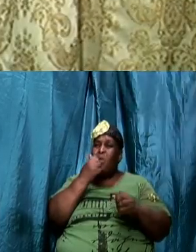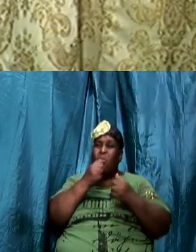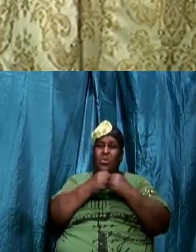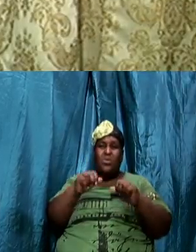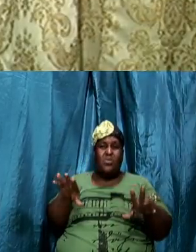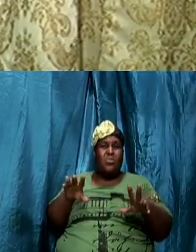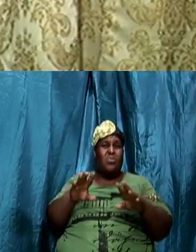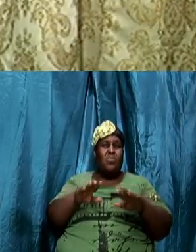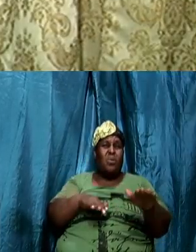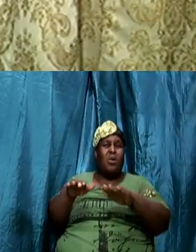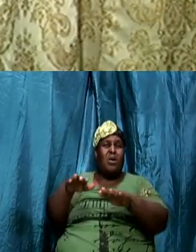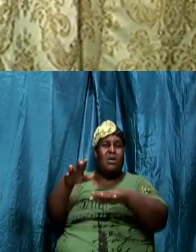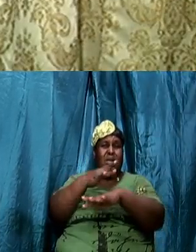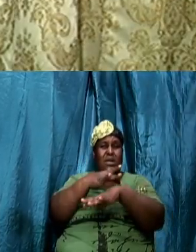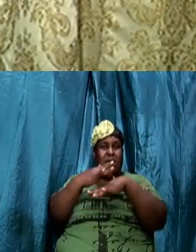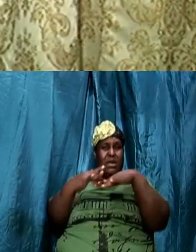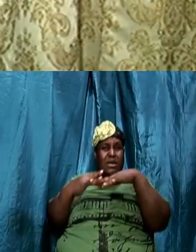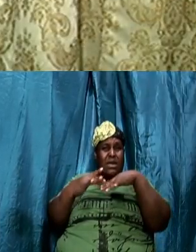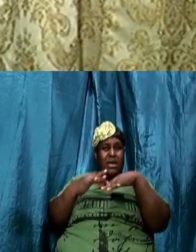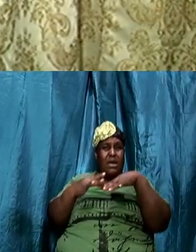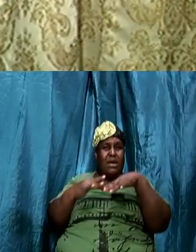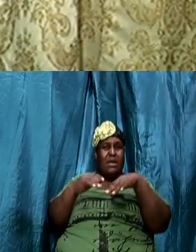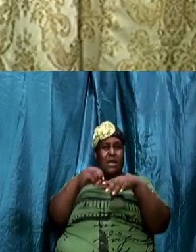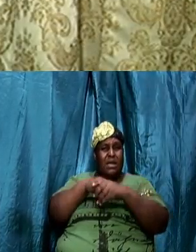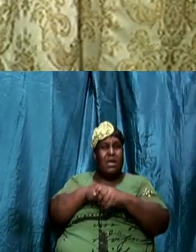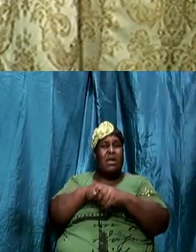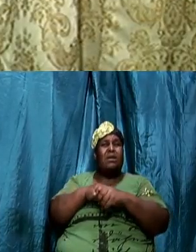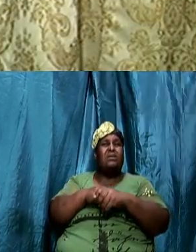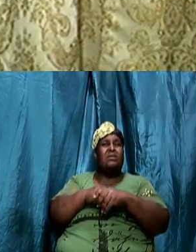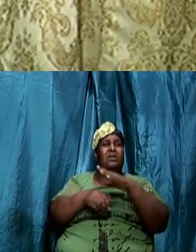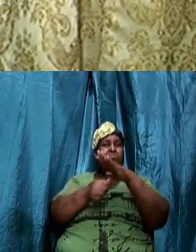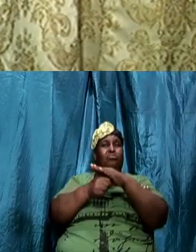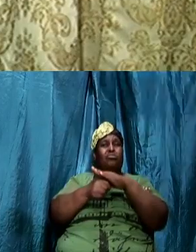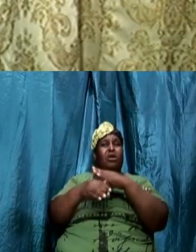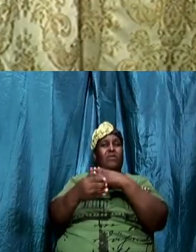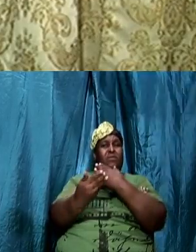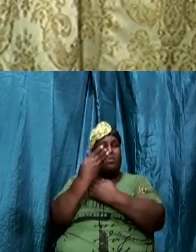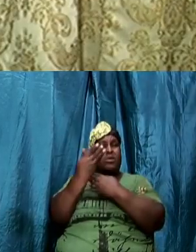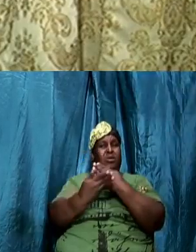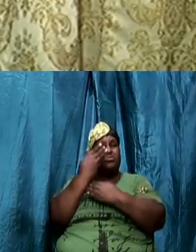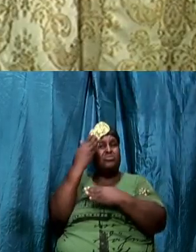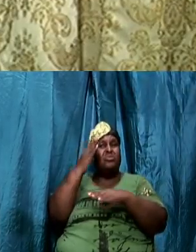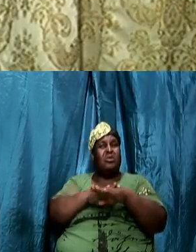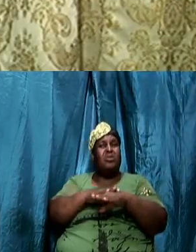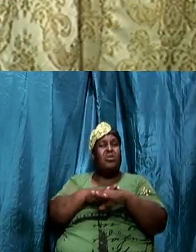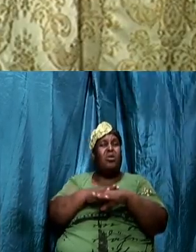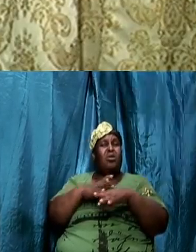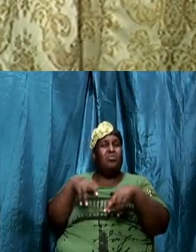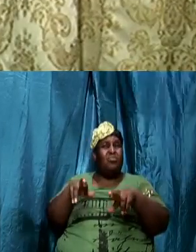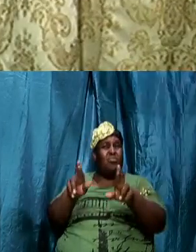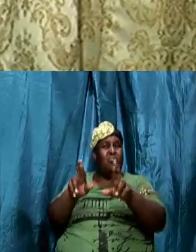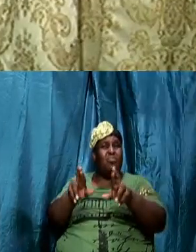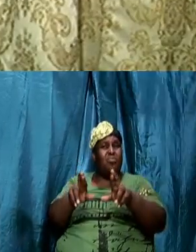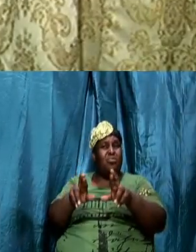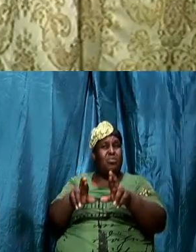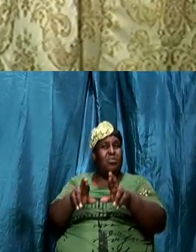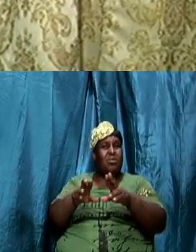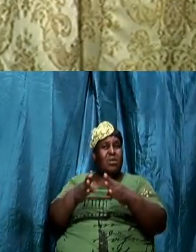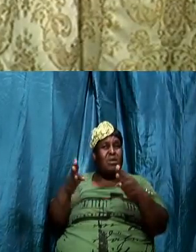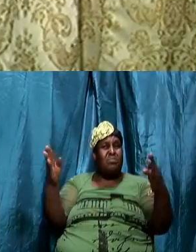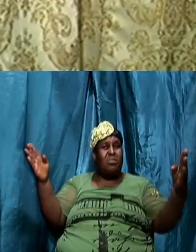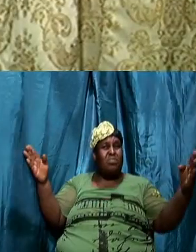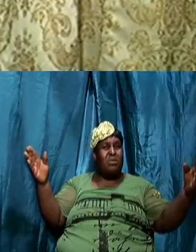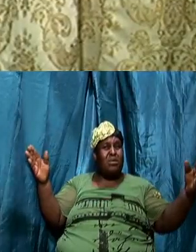whether in a private beach or on the road in public. And some folks are walking